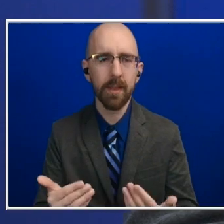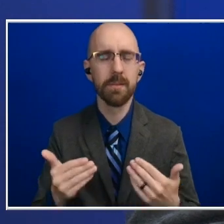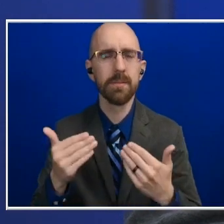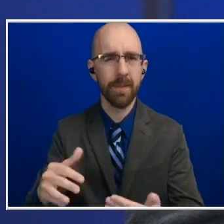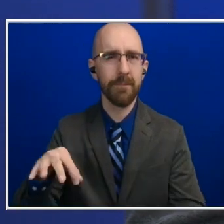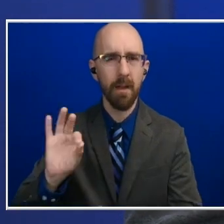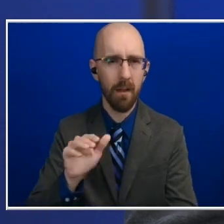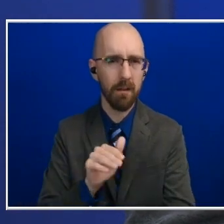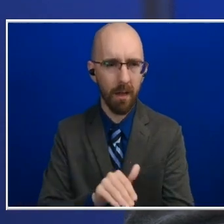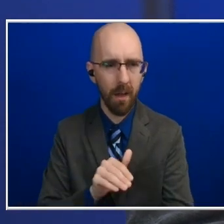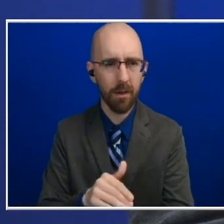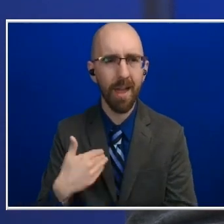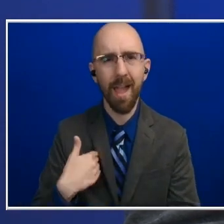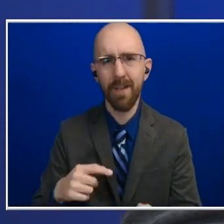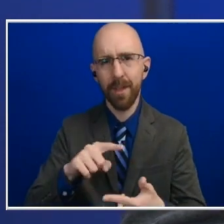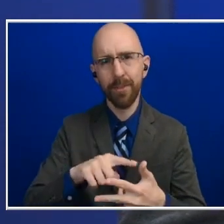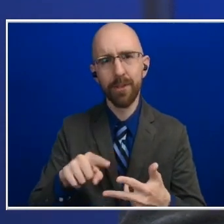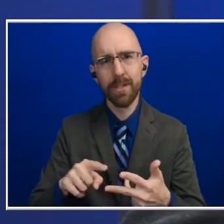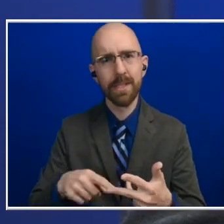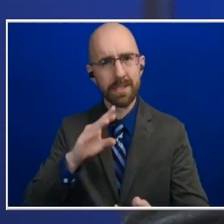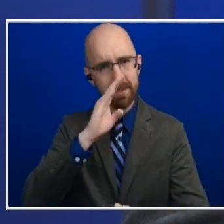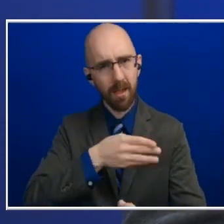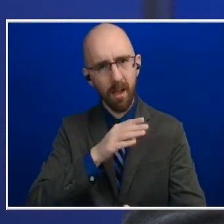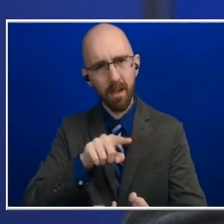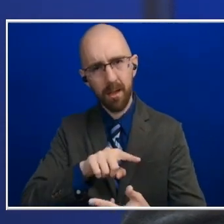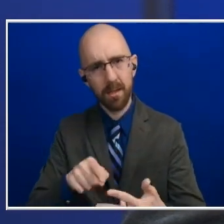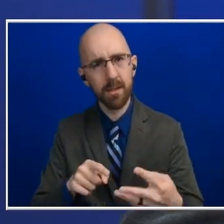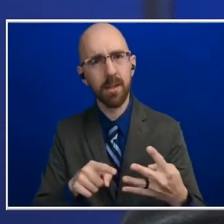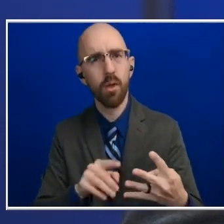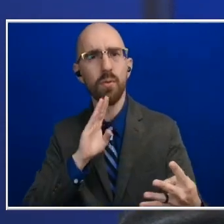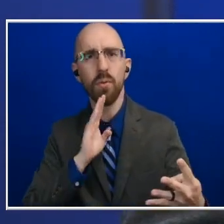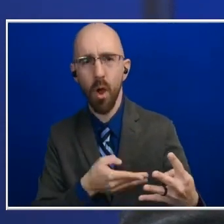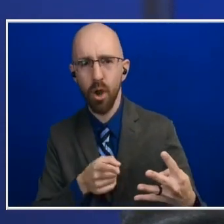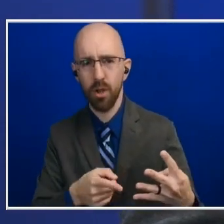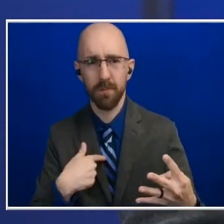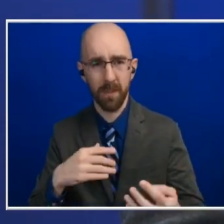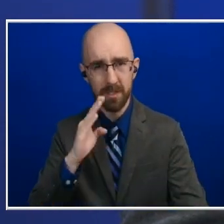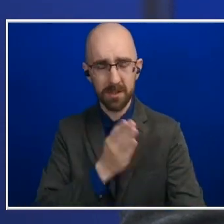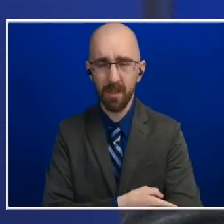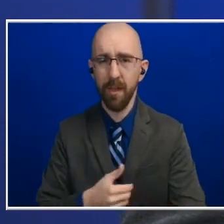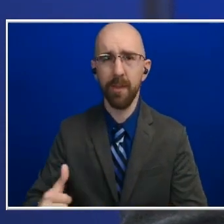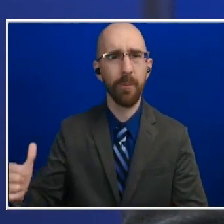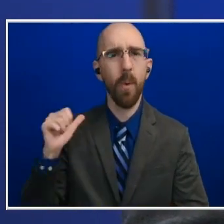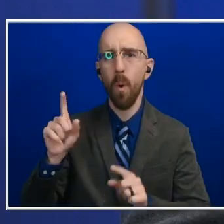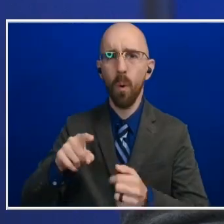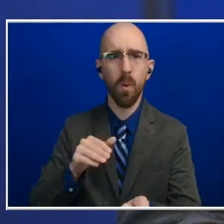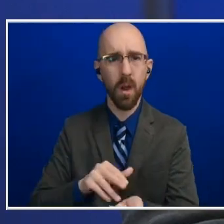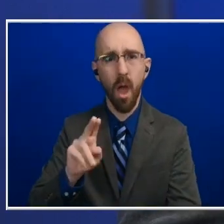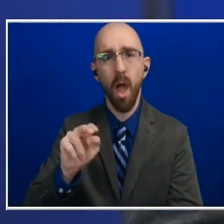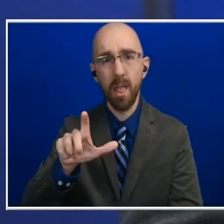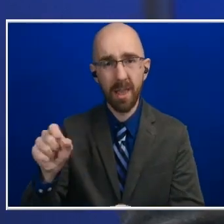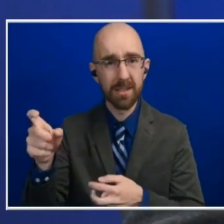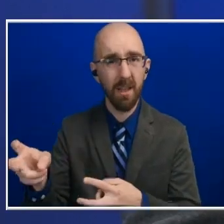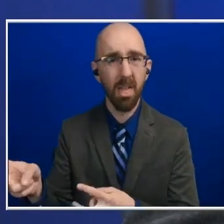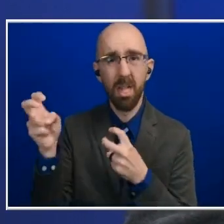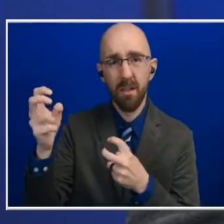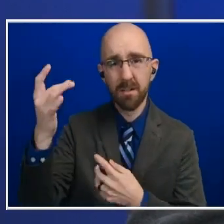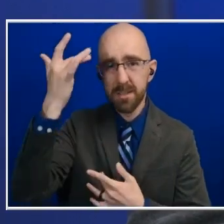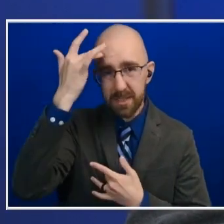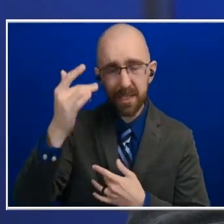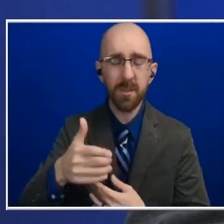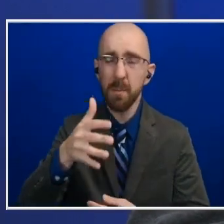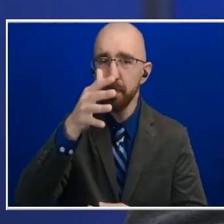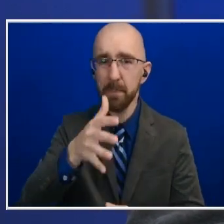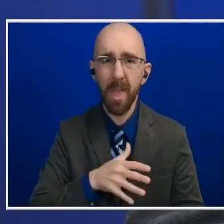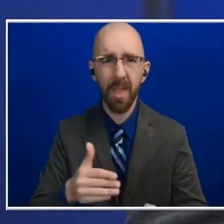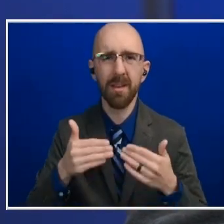3 sons and 1 daughter. My sons never go to a doctor unless they're really, really sick. So men, treat yourself nice